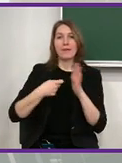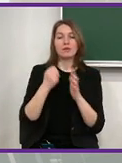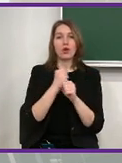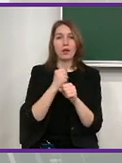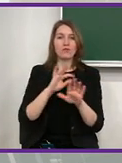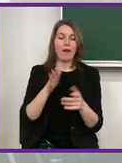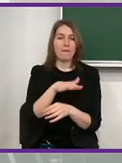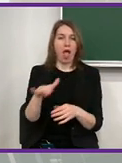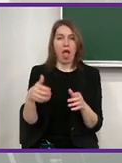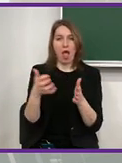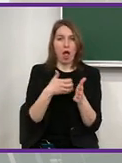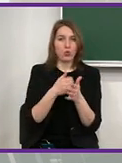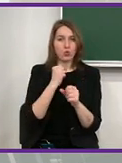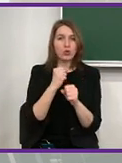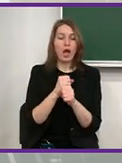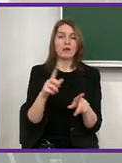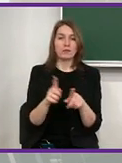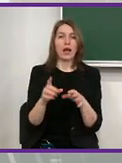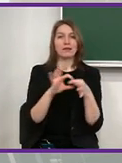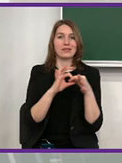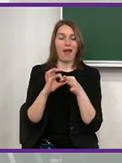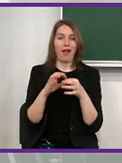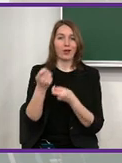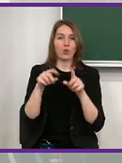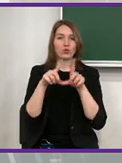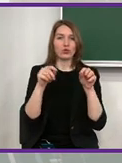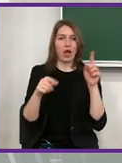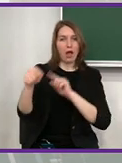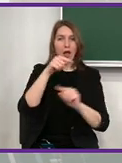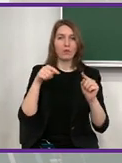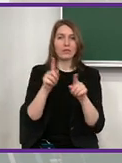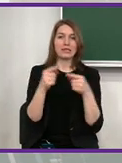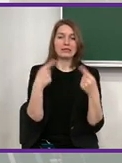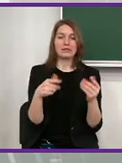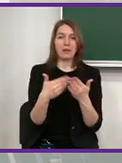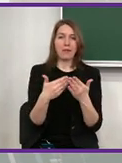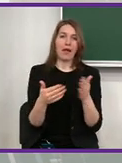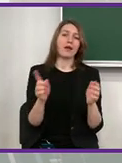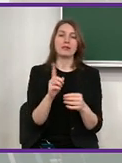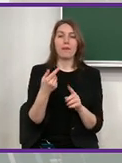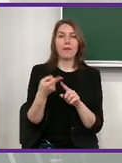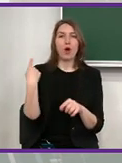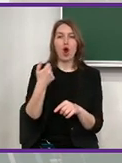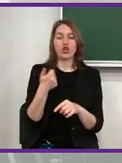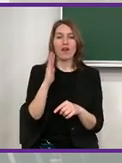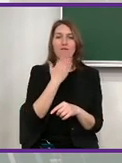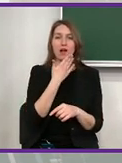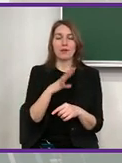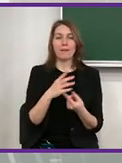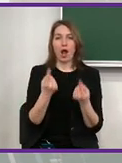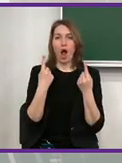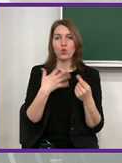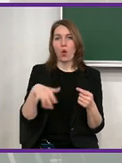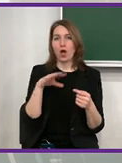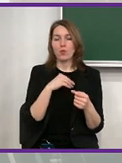or a subcontractor is engaged, and the subcontractor is engaged, for example, in forced labor, then there is this link. Or